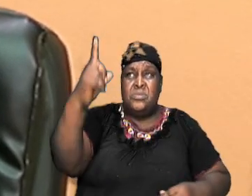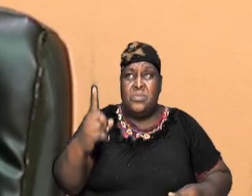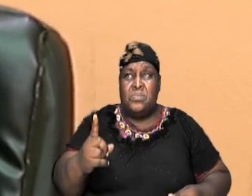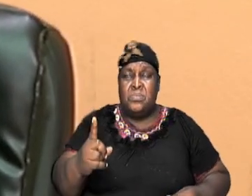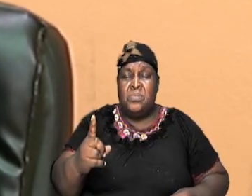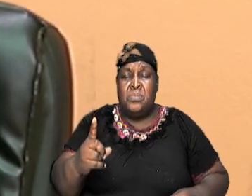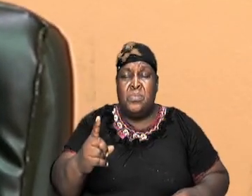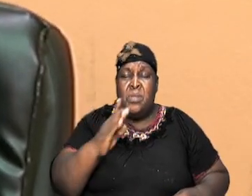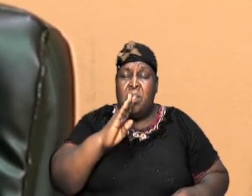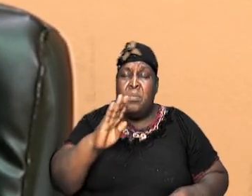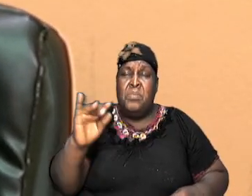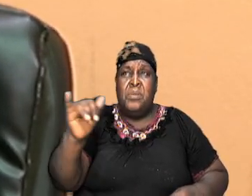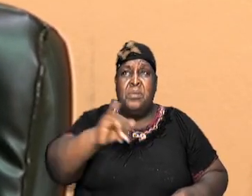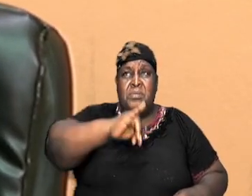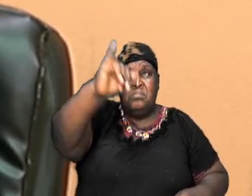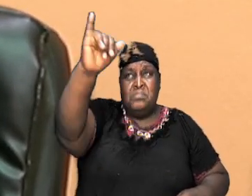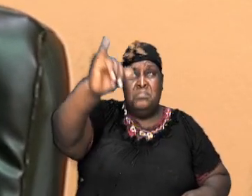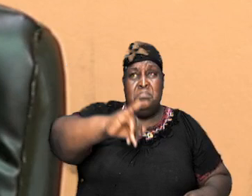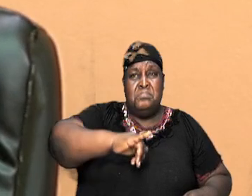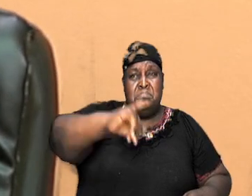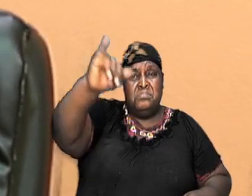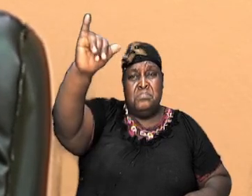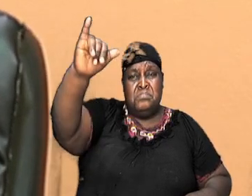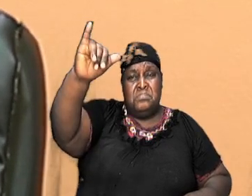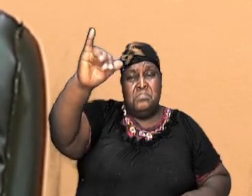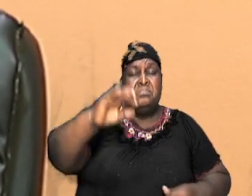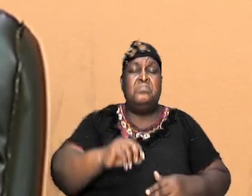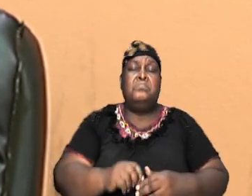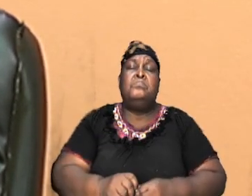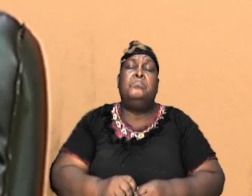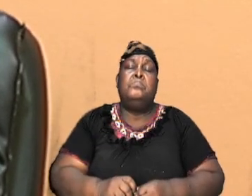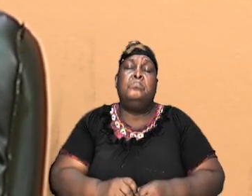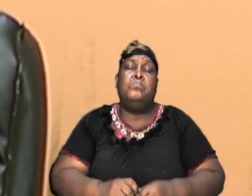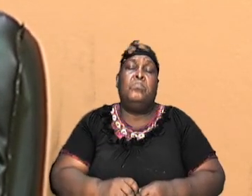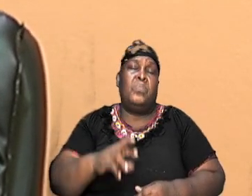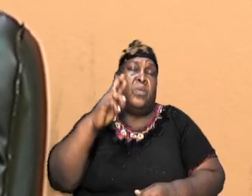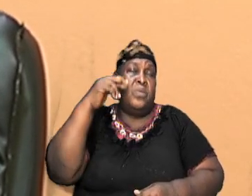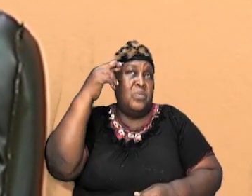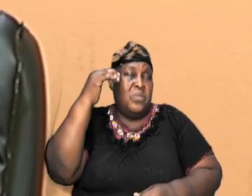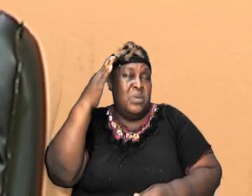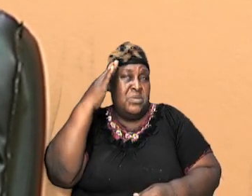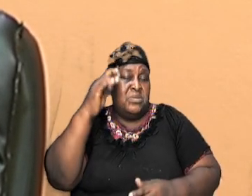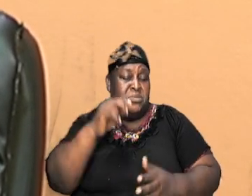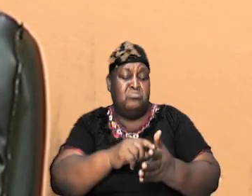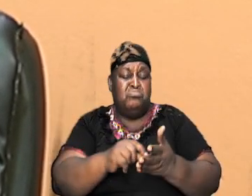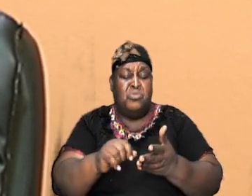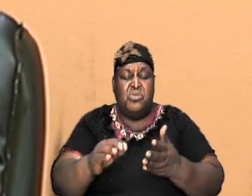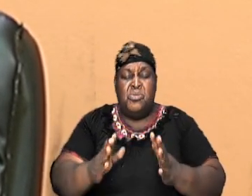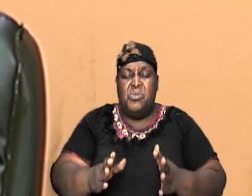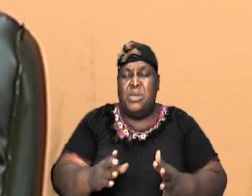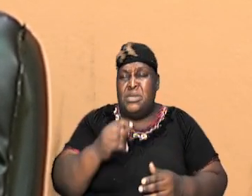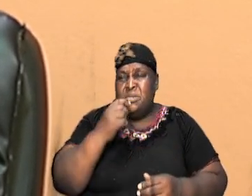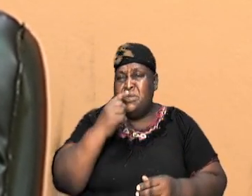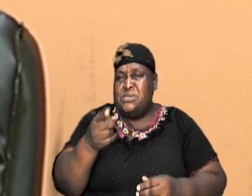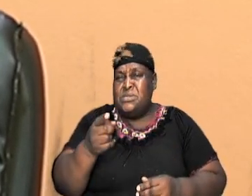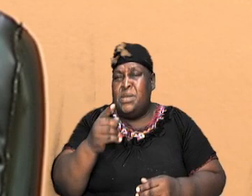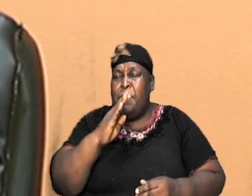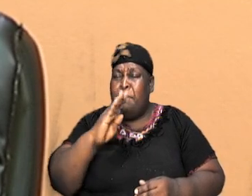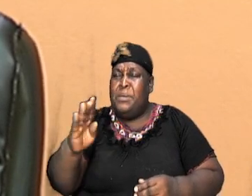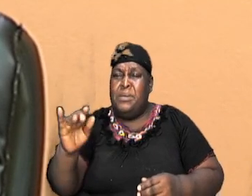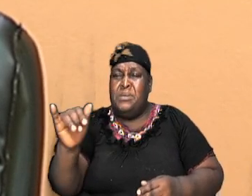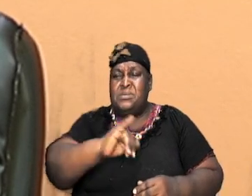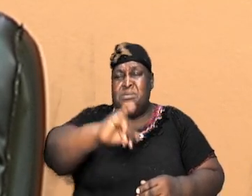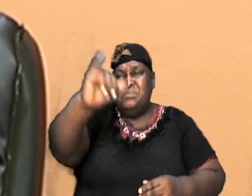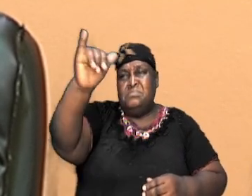we are going to be like him, the writer said. And the reason the writer gave for us being like